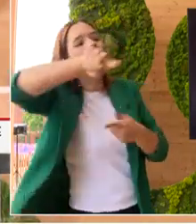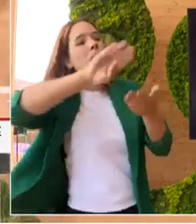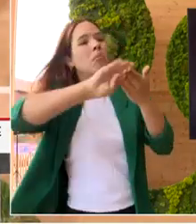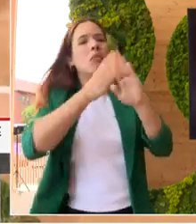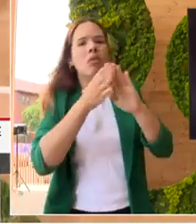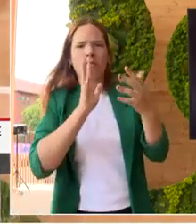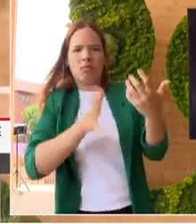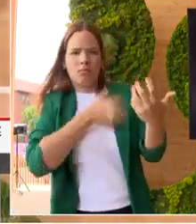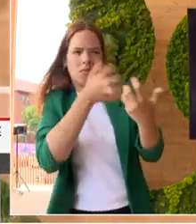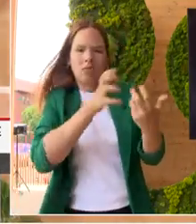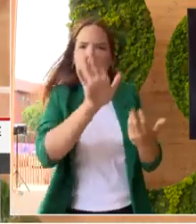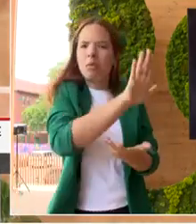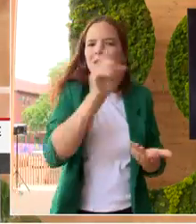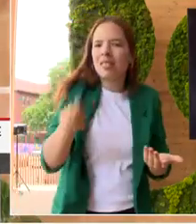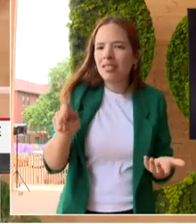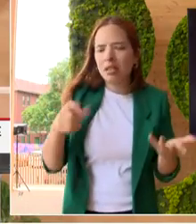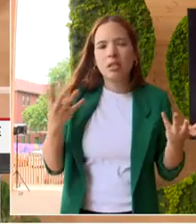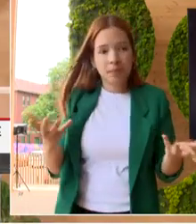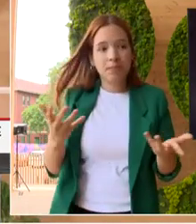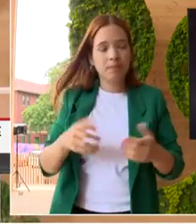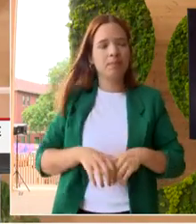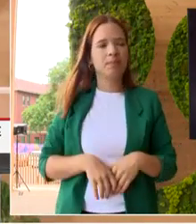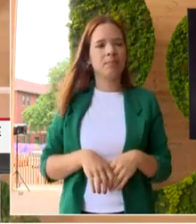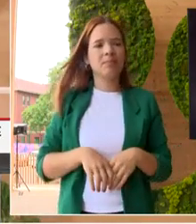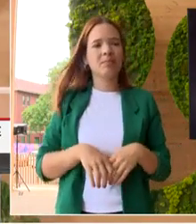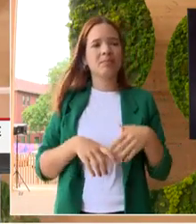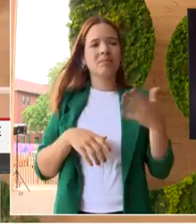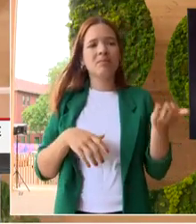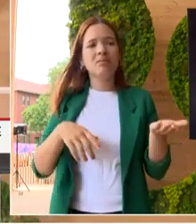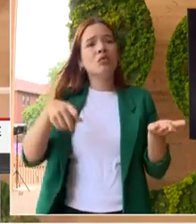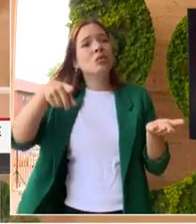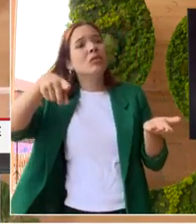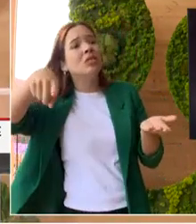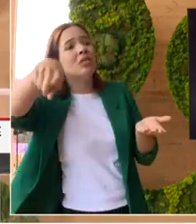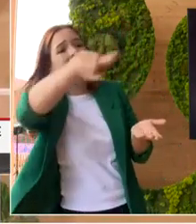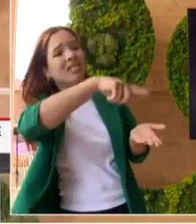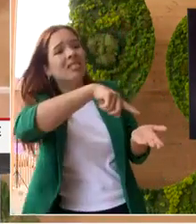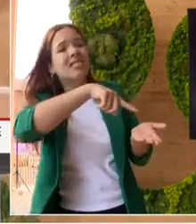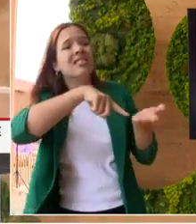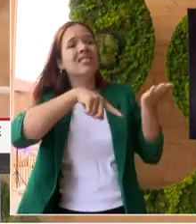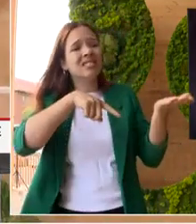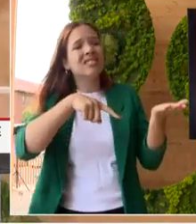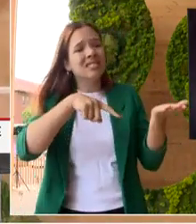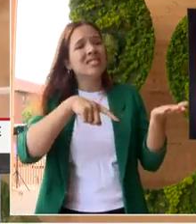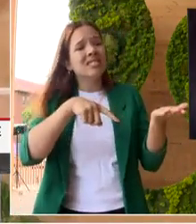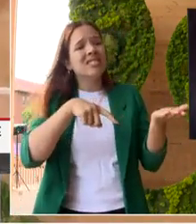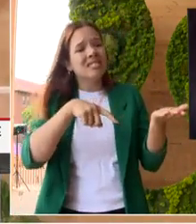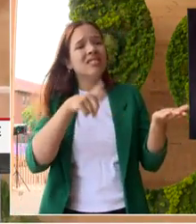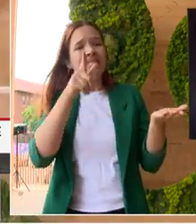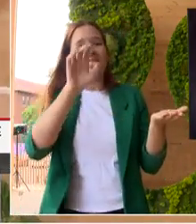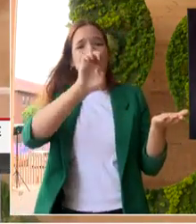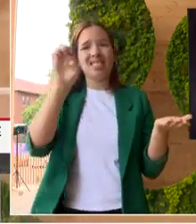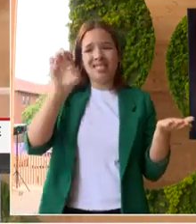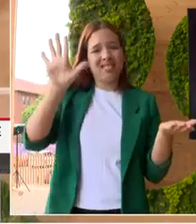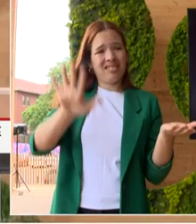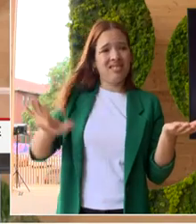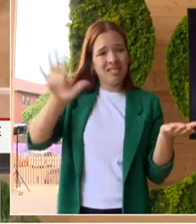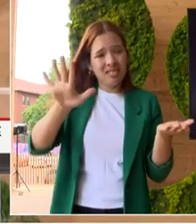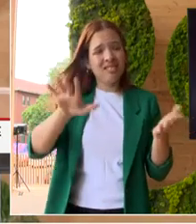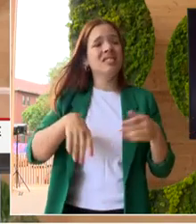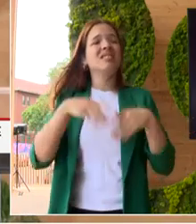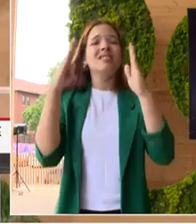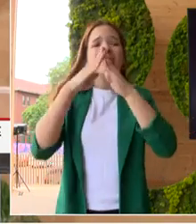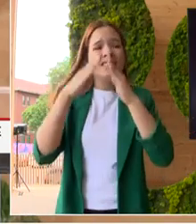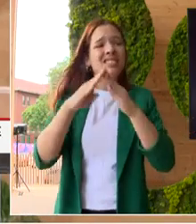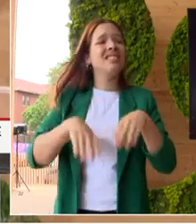From the entertainment and sports arena to the residences at St. Elizabeth's East, to the district towns and the new 801 East Men's